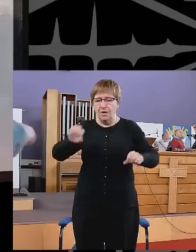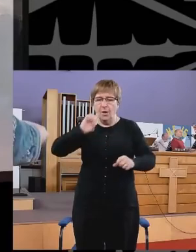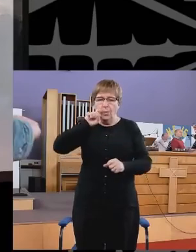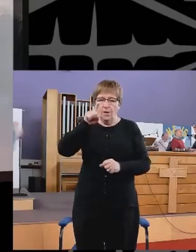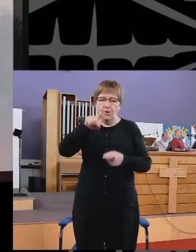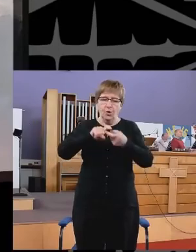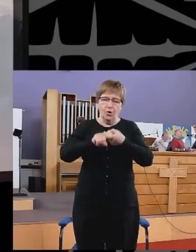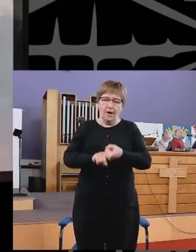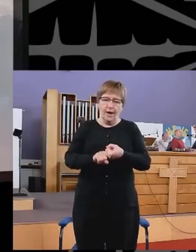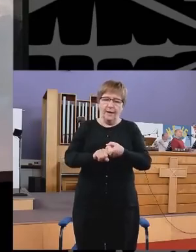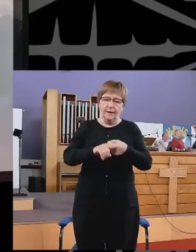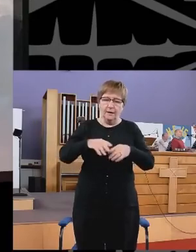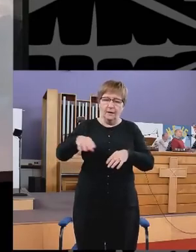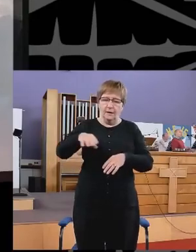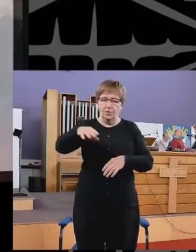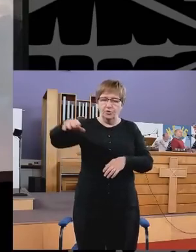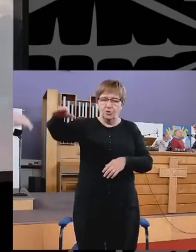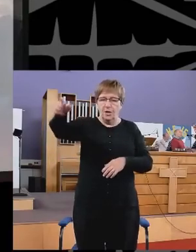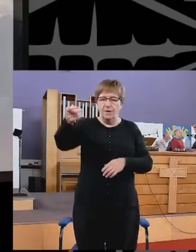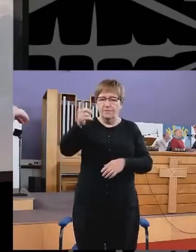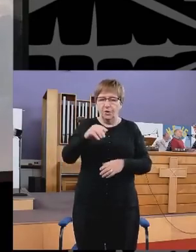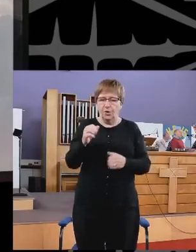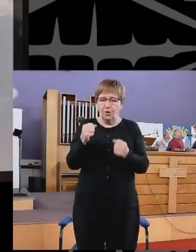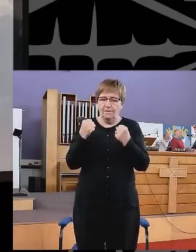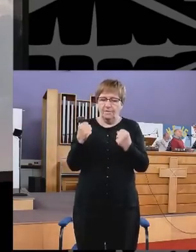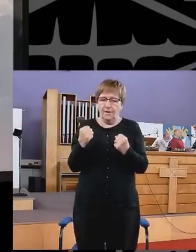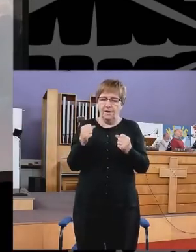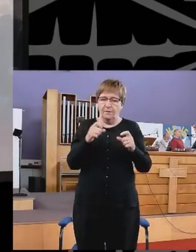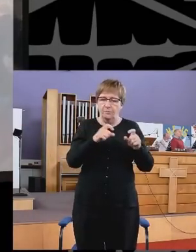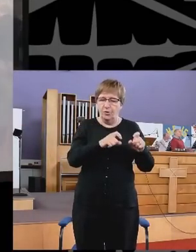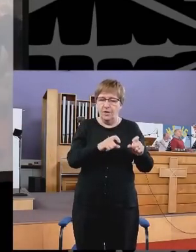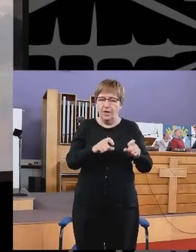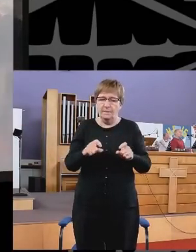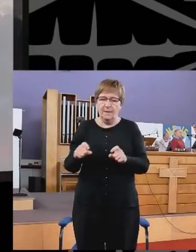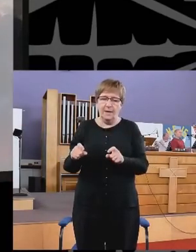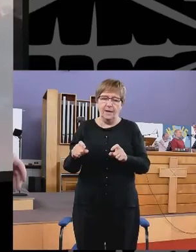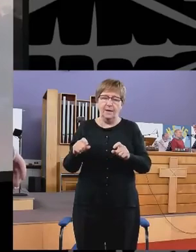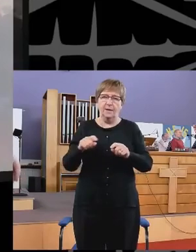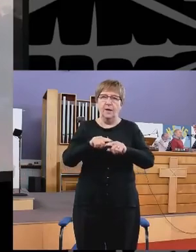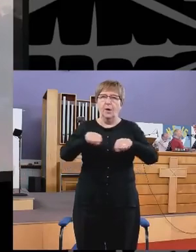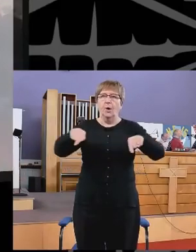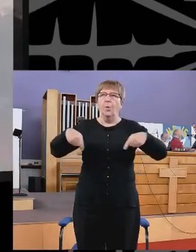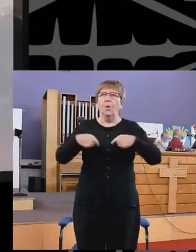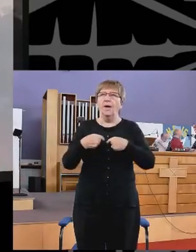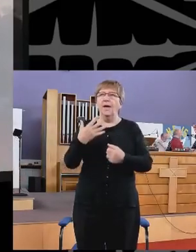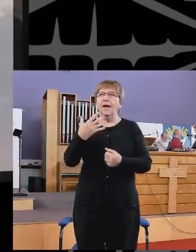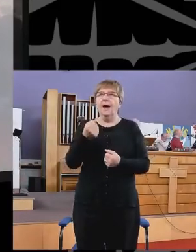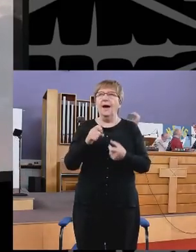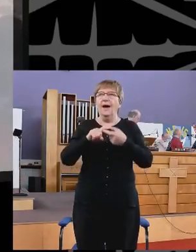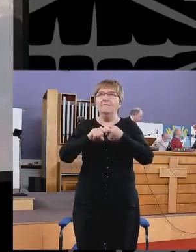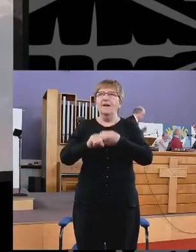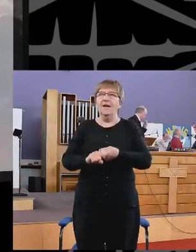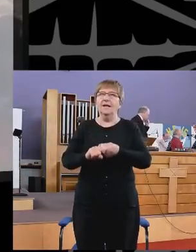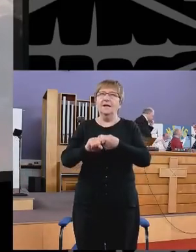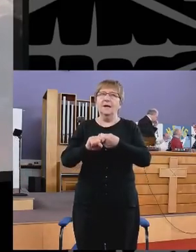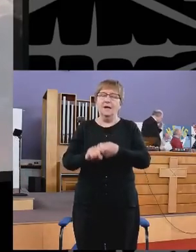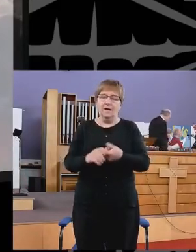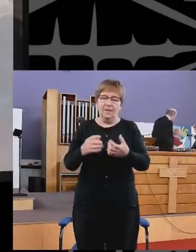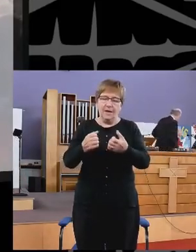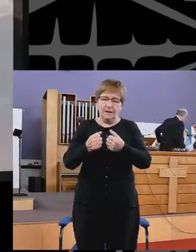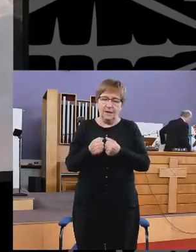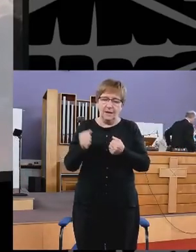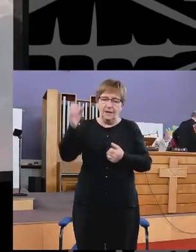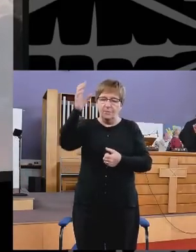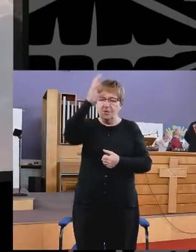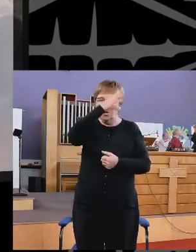Will your anger In your fire remain We have anger the